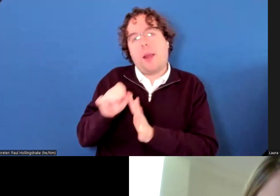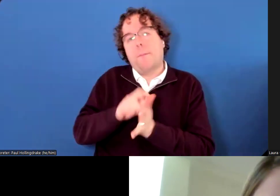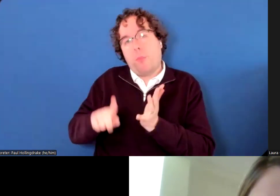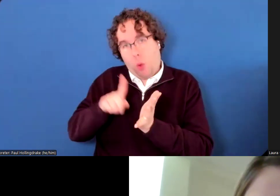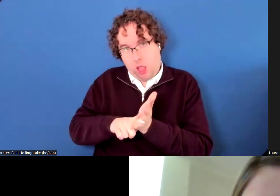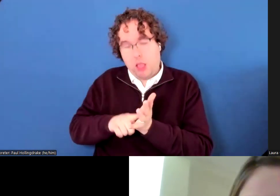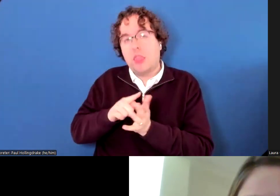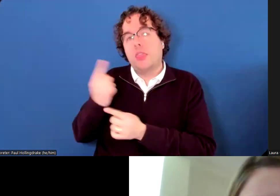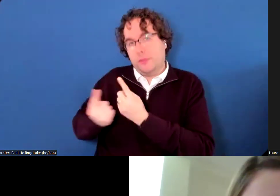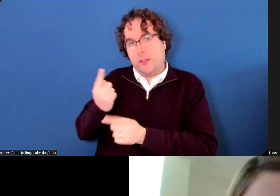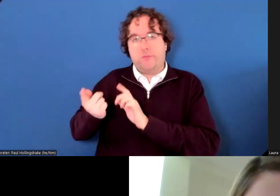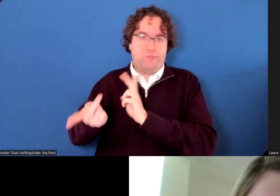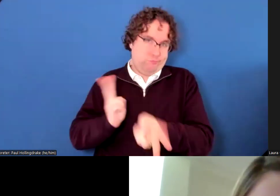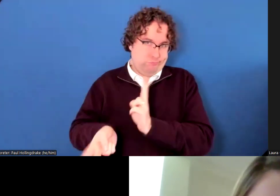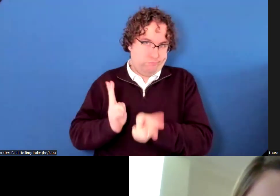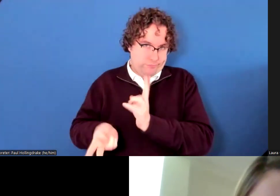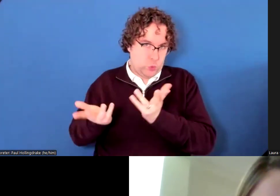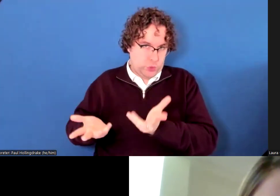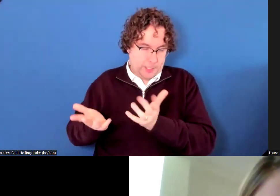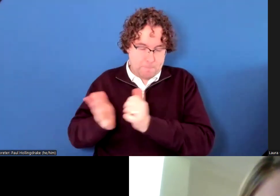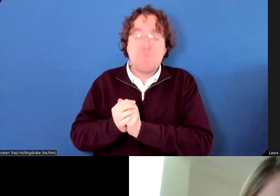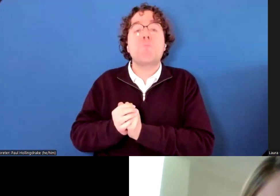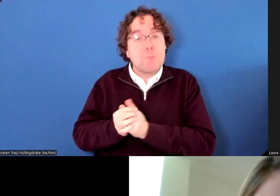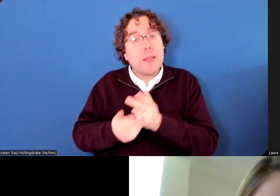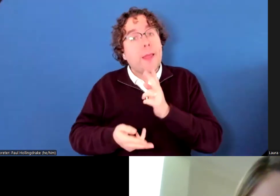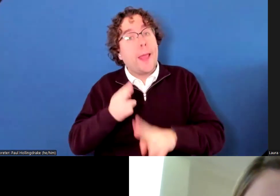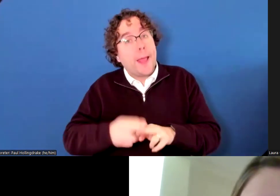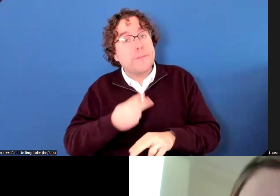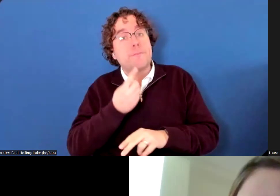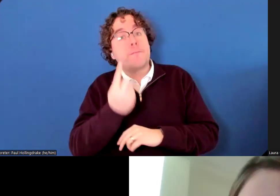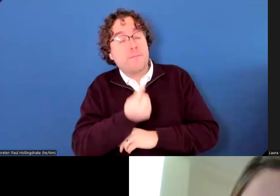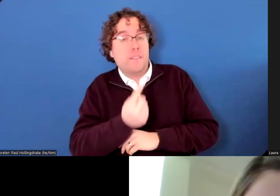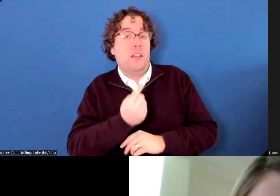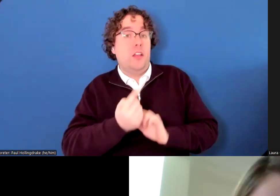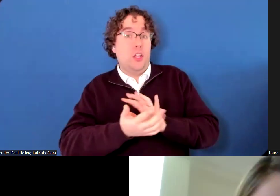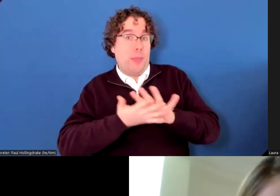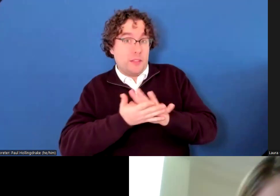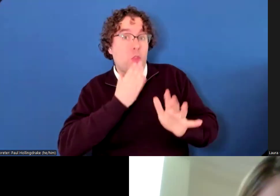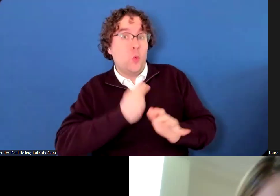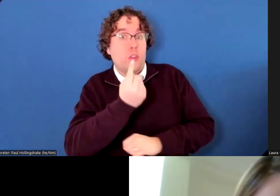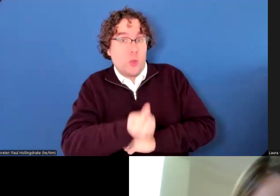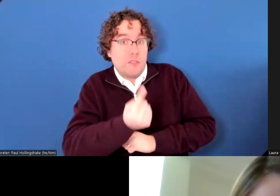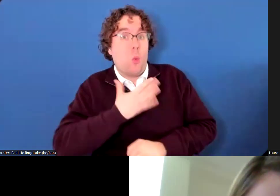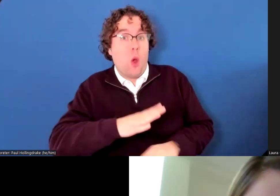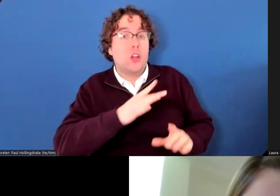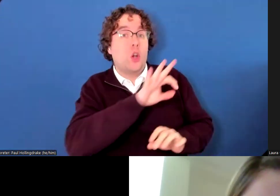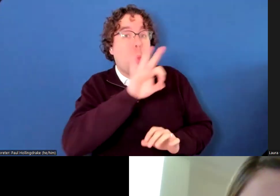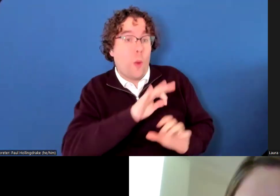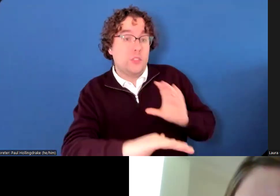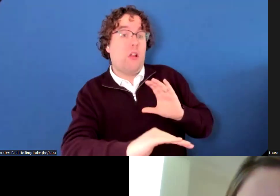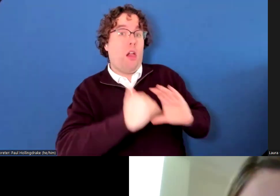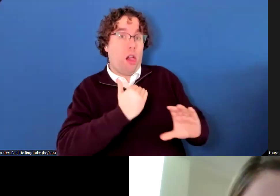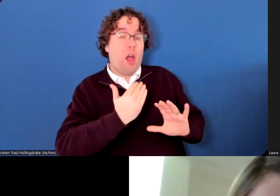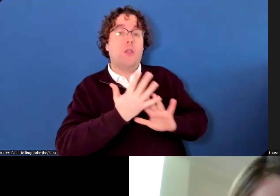interpreting today's session. If, as we go, you're a BSL user and you want to submit a question using British Sign